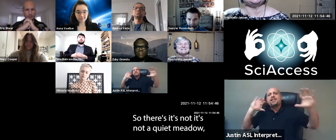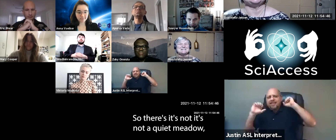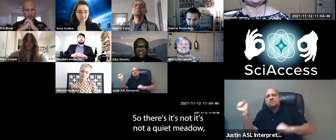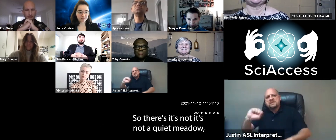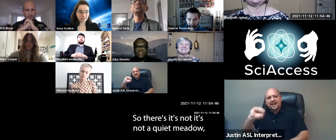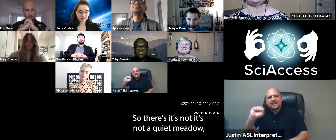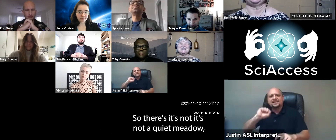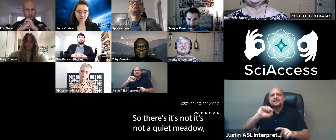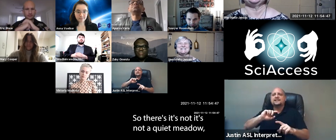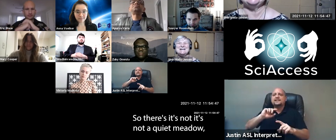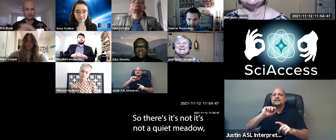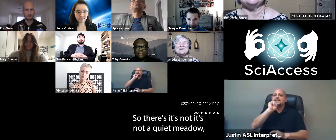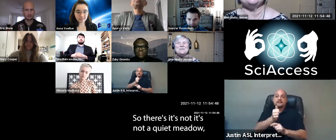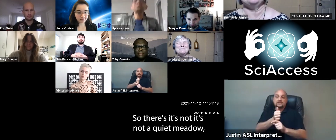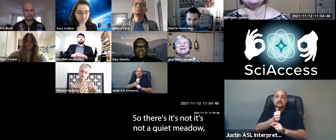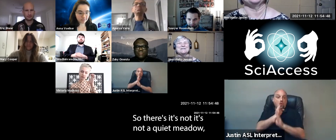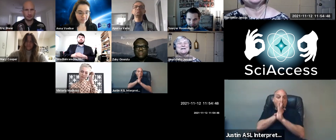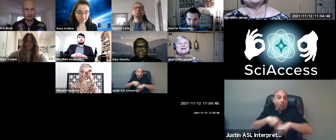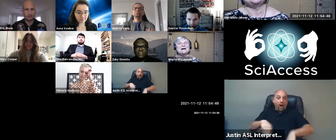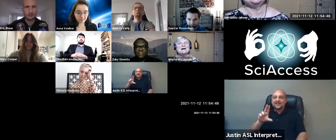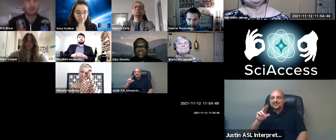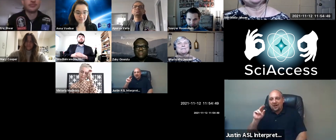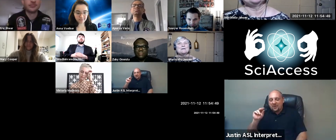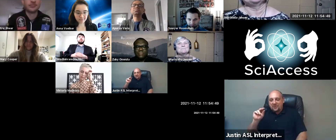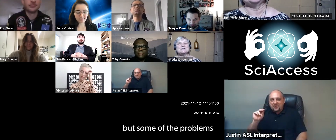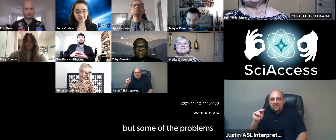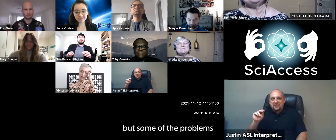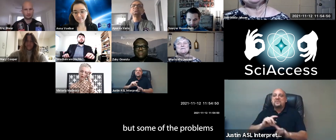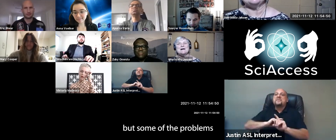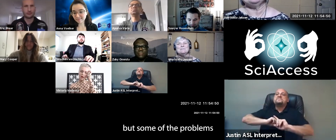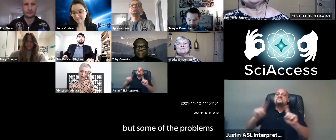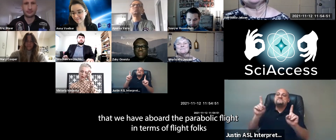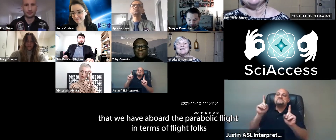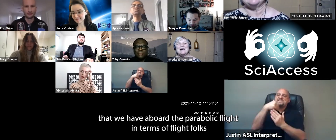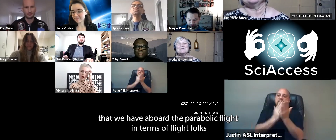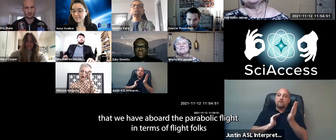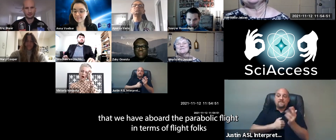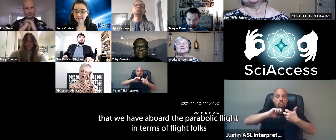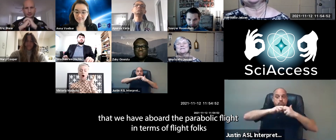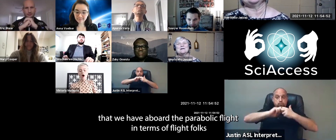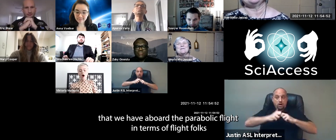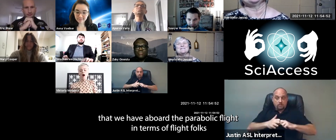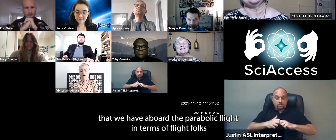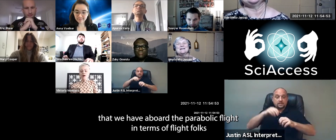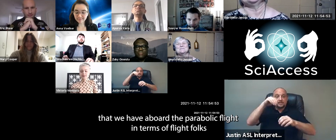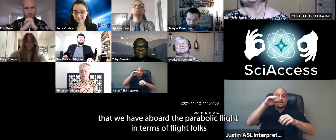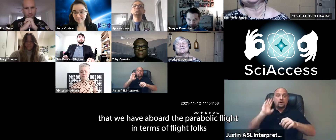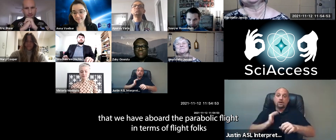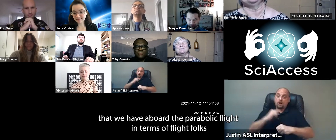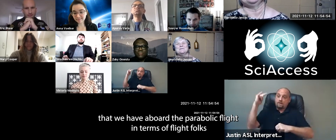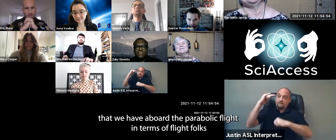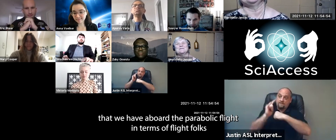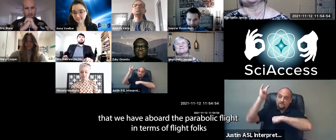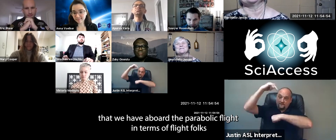It's not a quiet meadow. But some of the problems that we have aboard the parabolic flight in terms